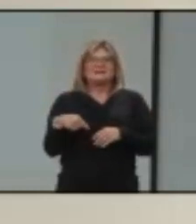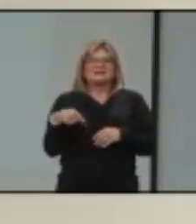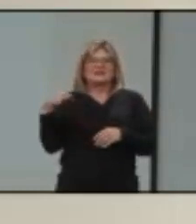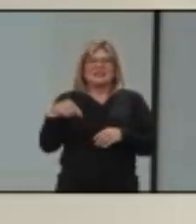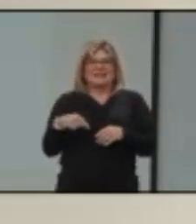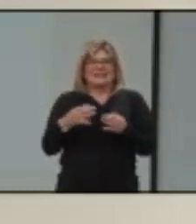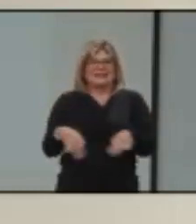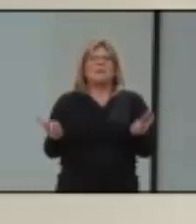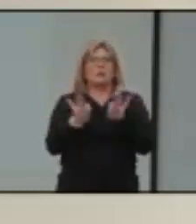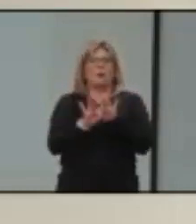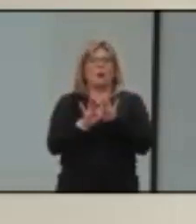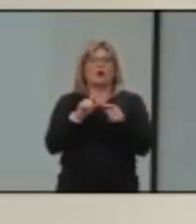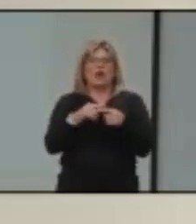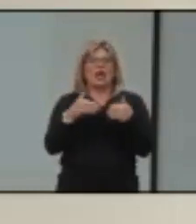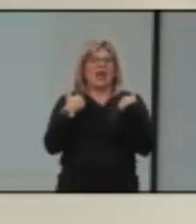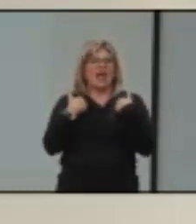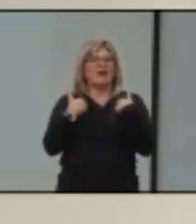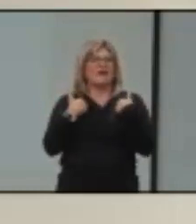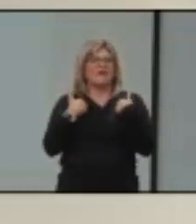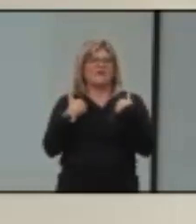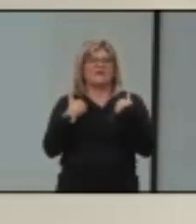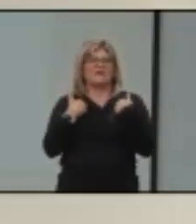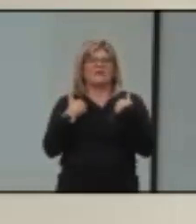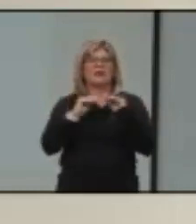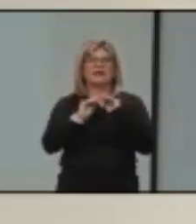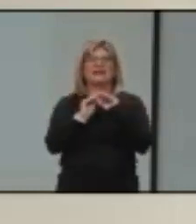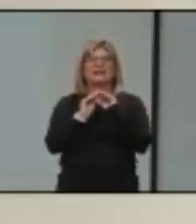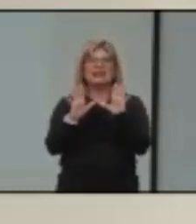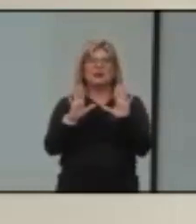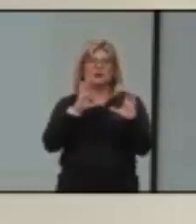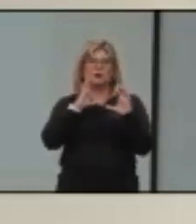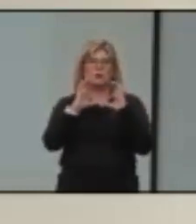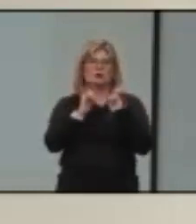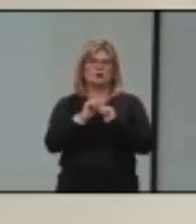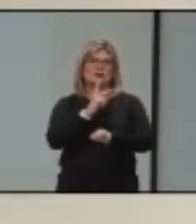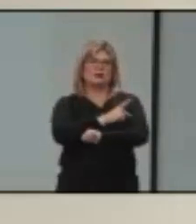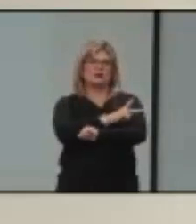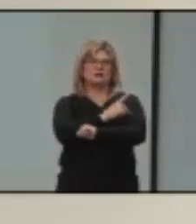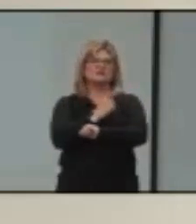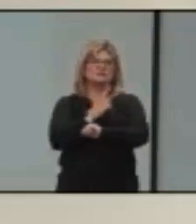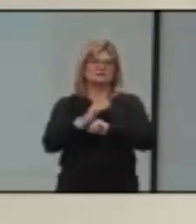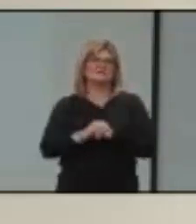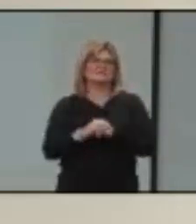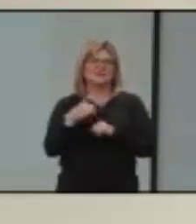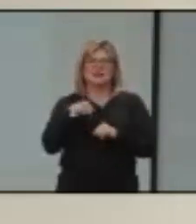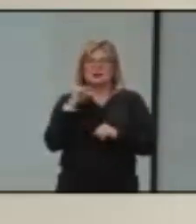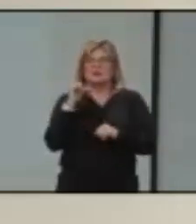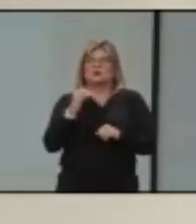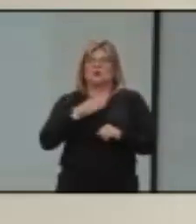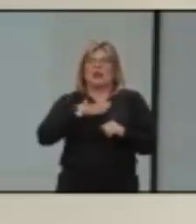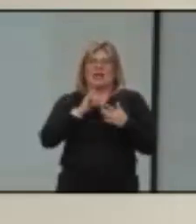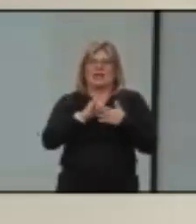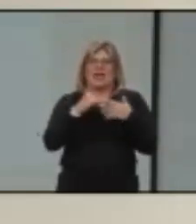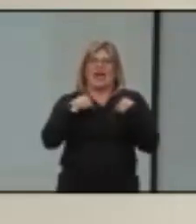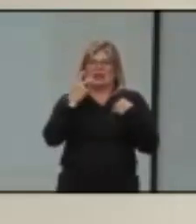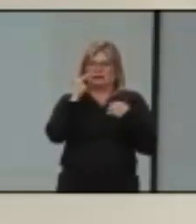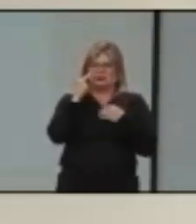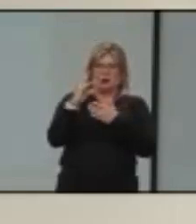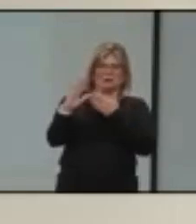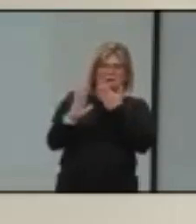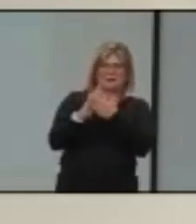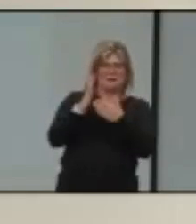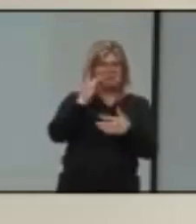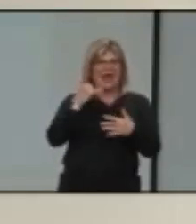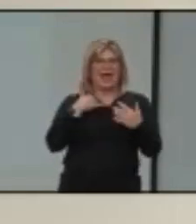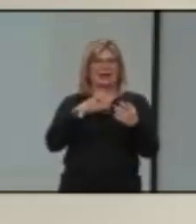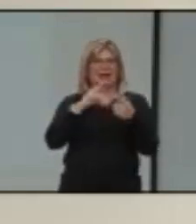This is how important it is to have effective communication with our patients. I'm so glad I let that play out because I'm able to tell